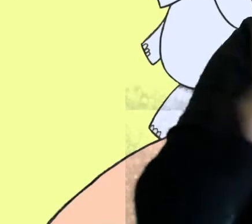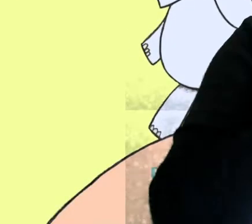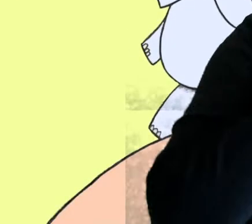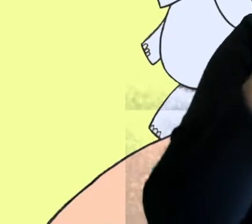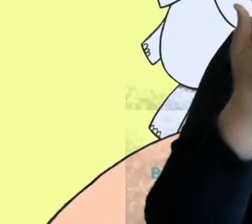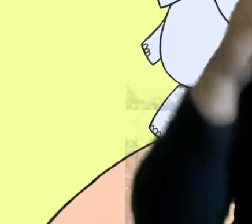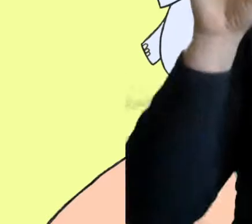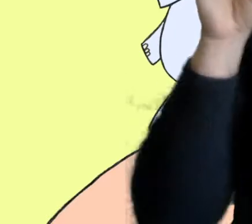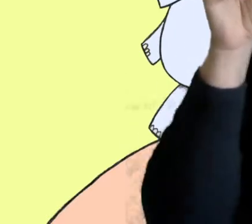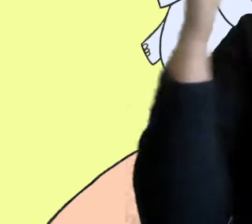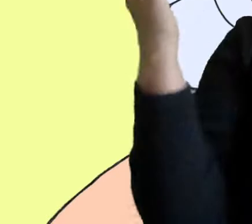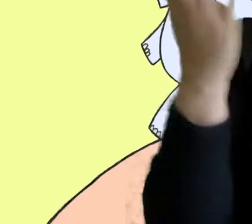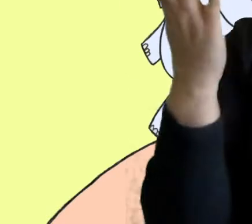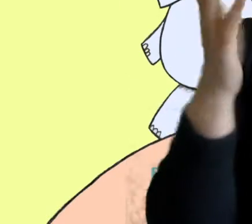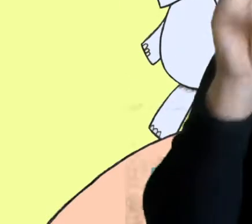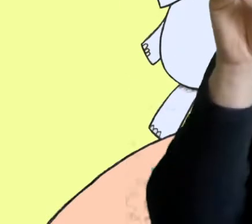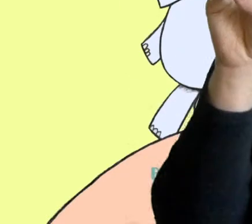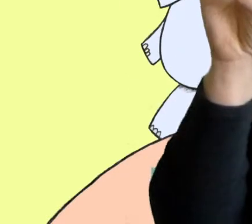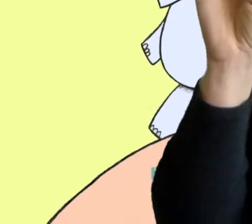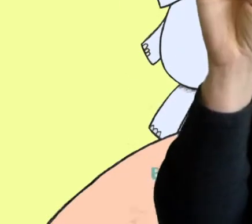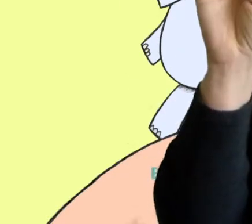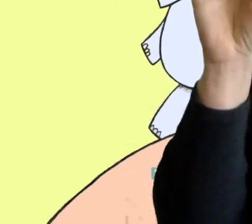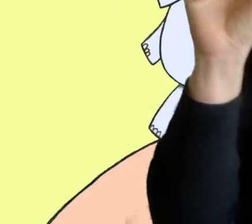We are in a book.